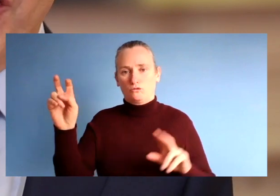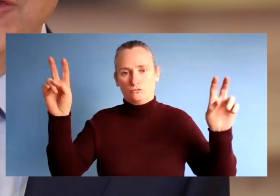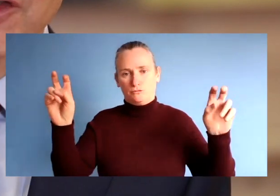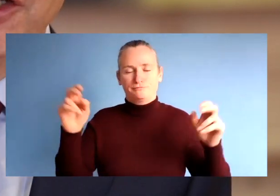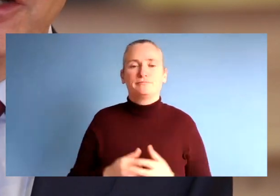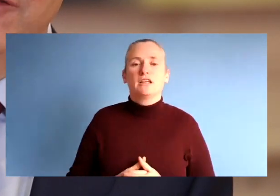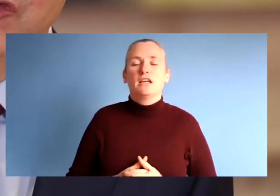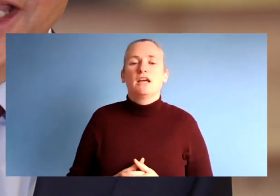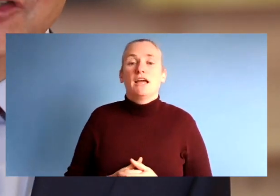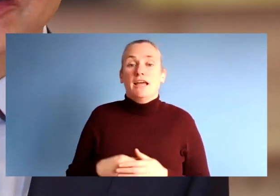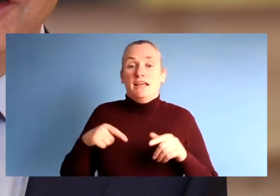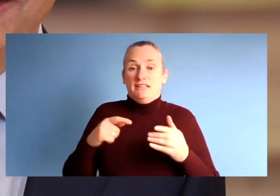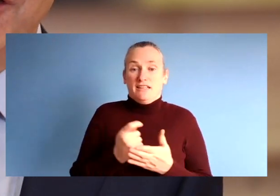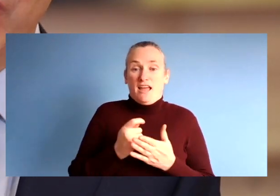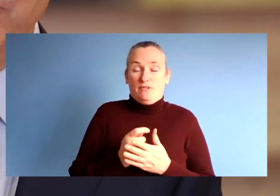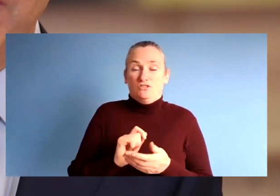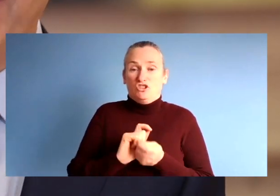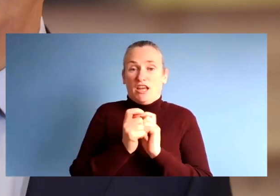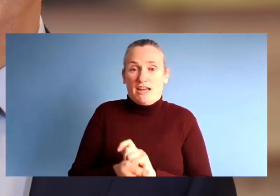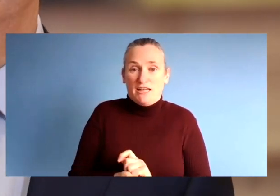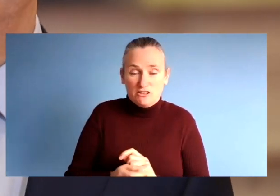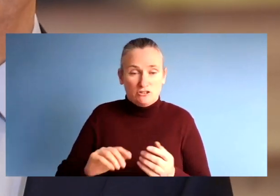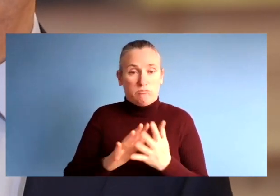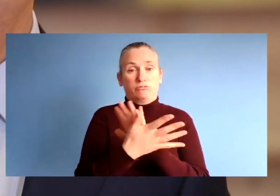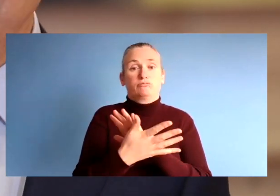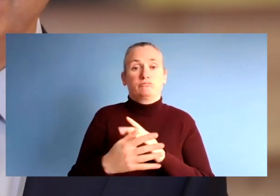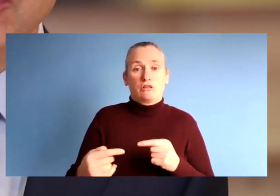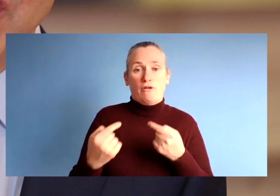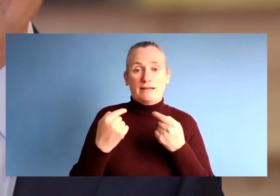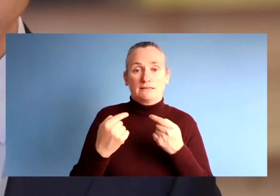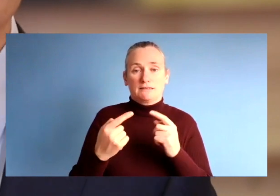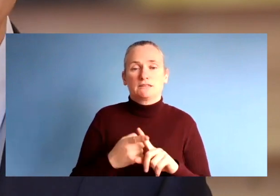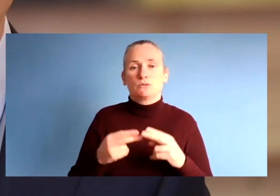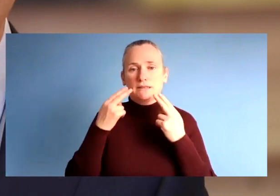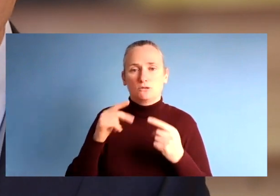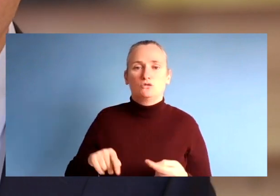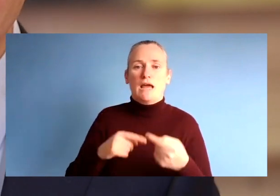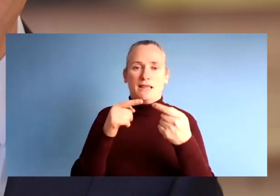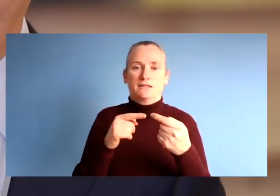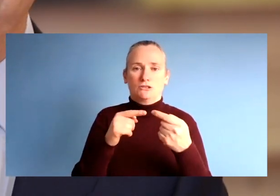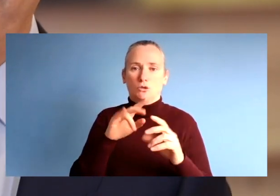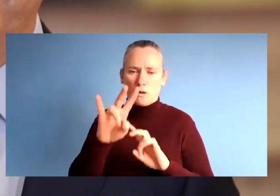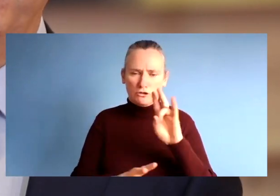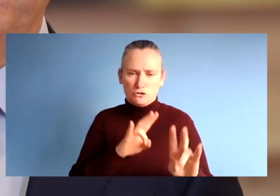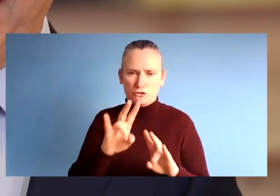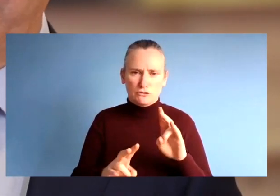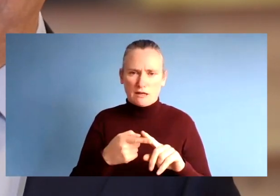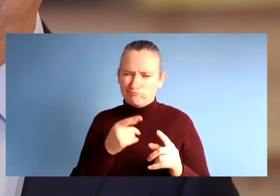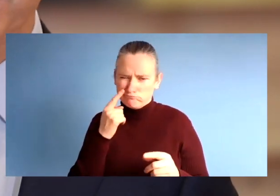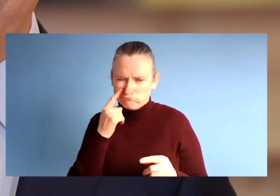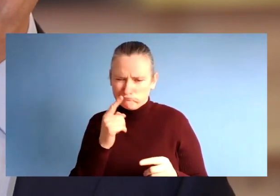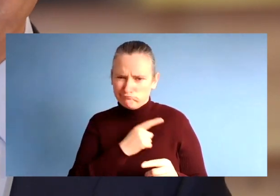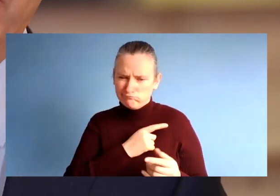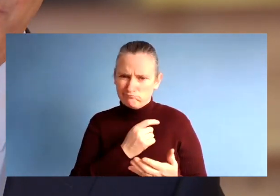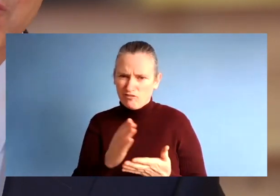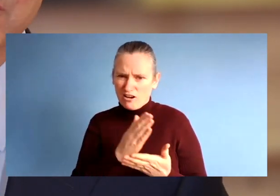In the current era of change, disruption and threat, the need to challenge, question and verify facts